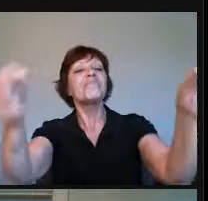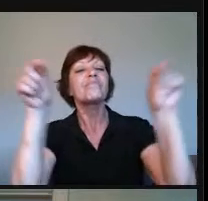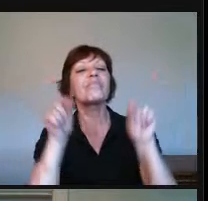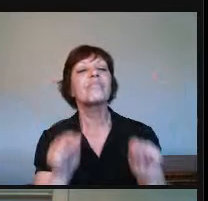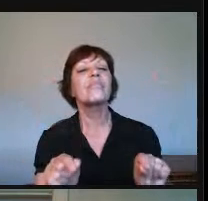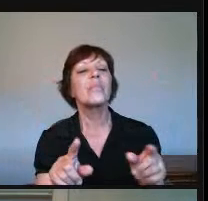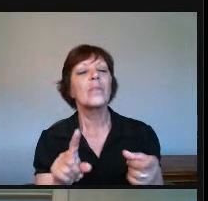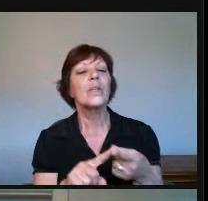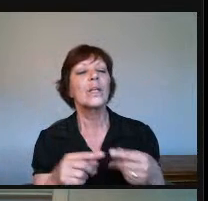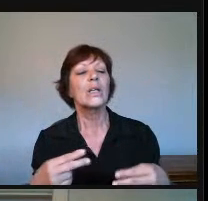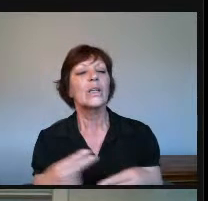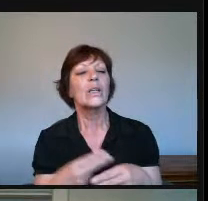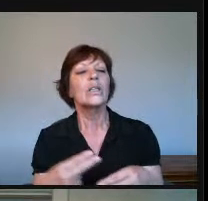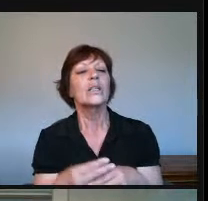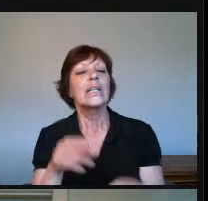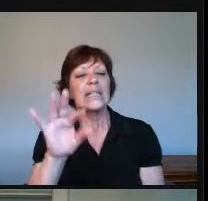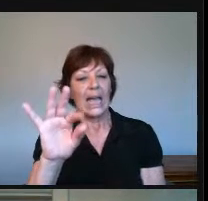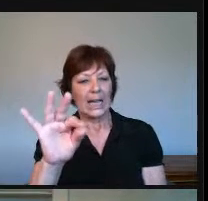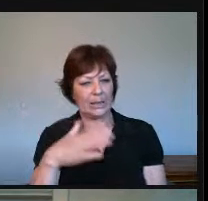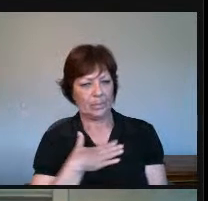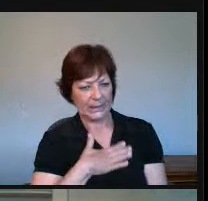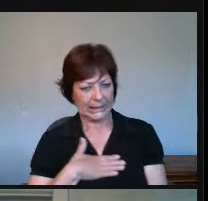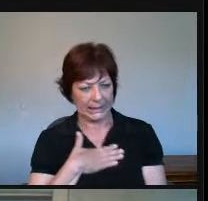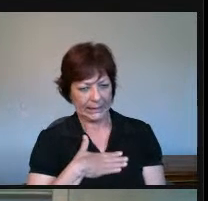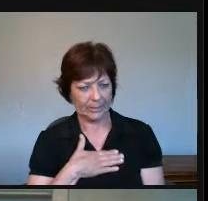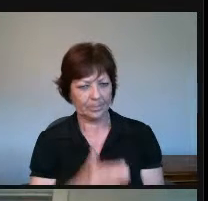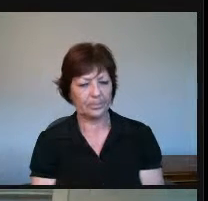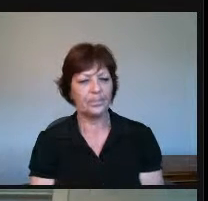down to slide 9, please.